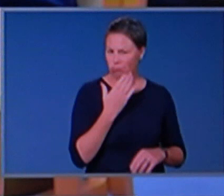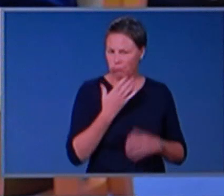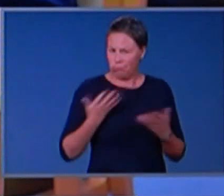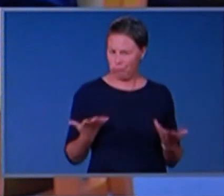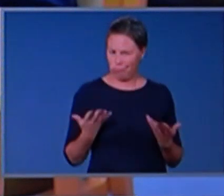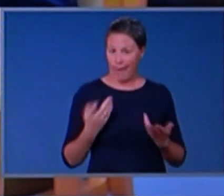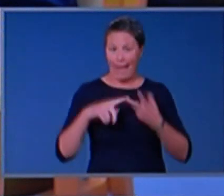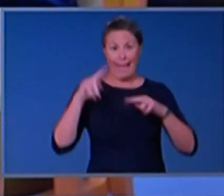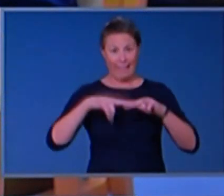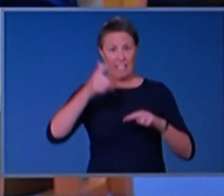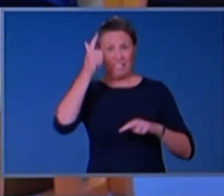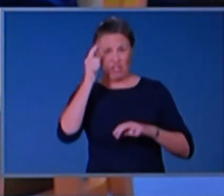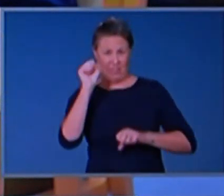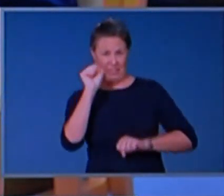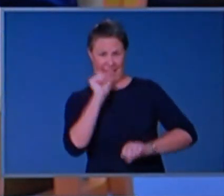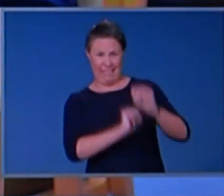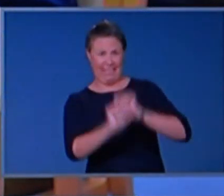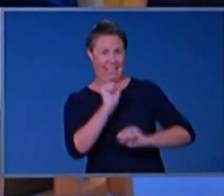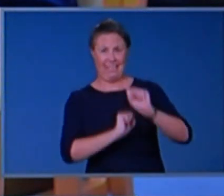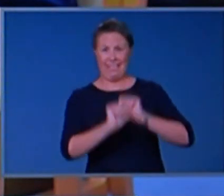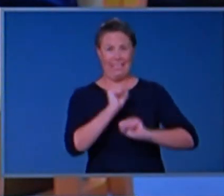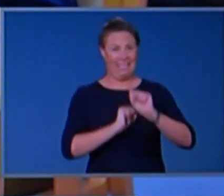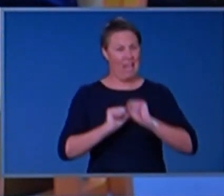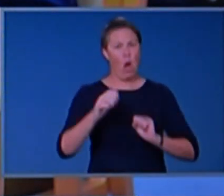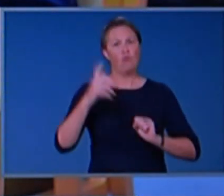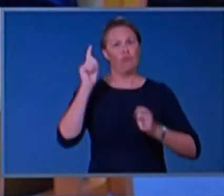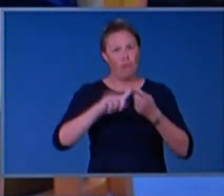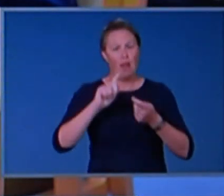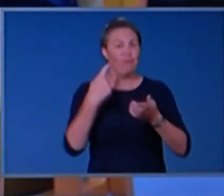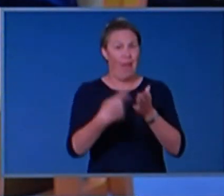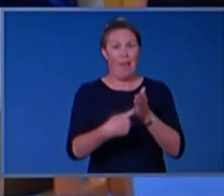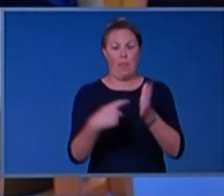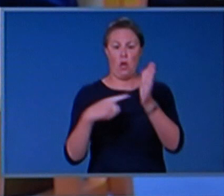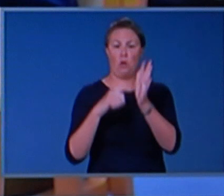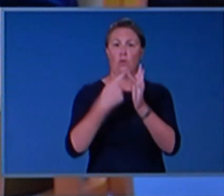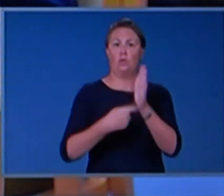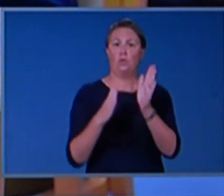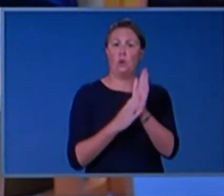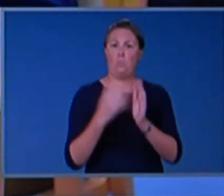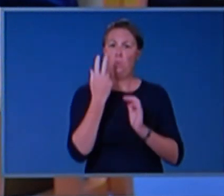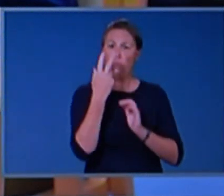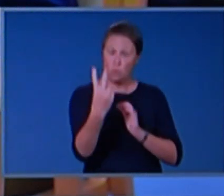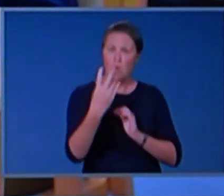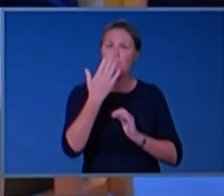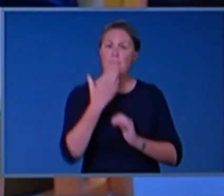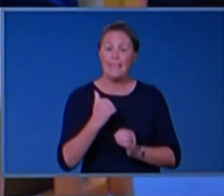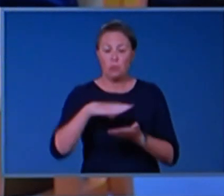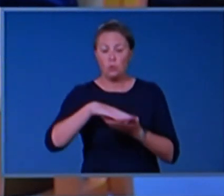if they're suggesting that the entirety of the next term parents should keep their children at